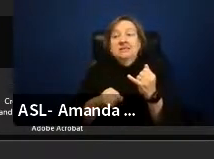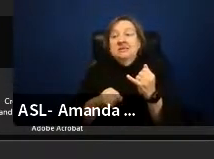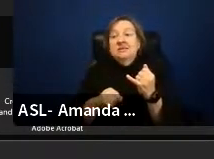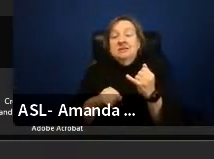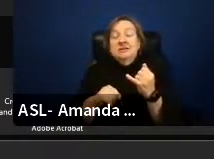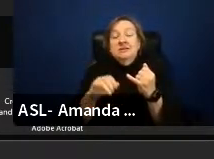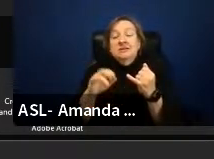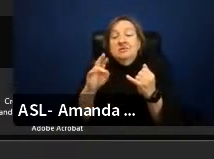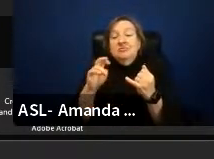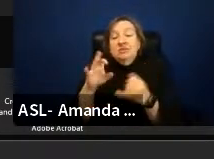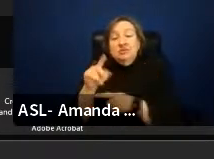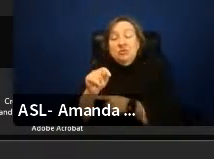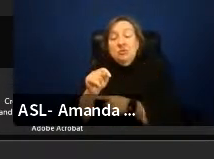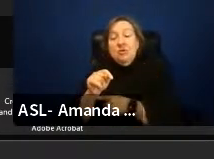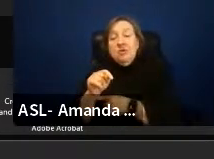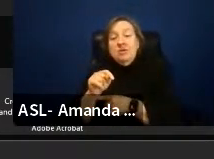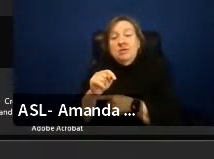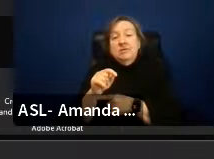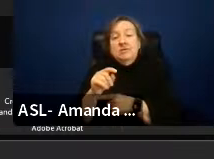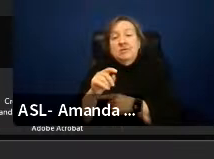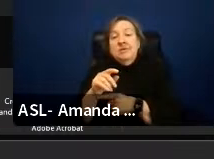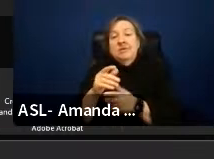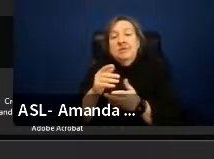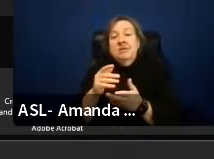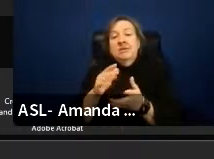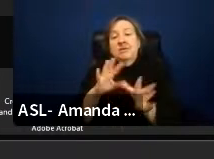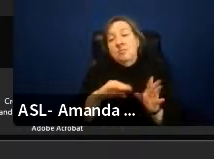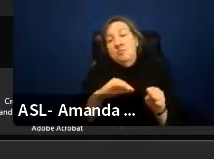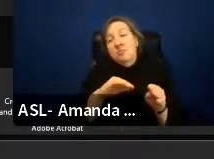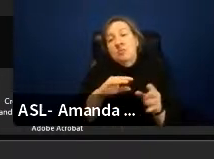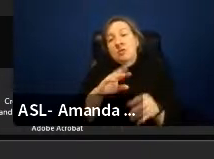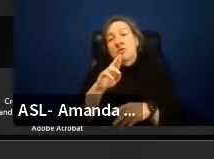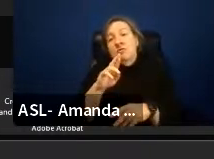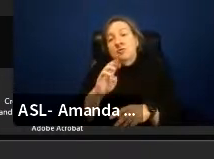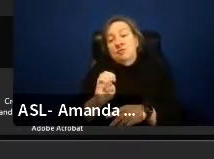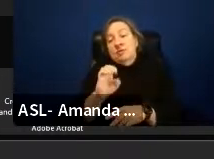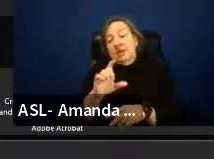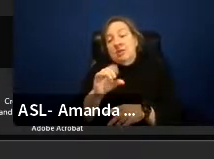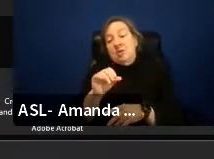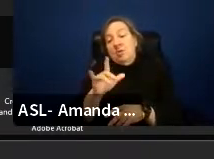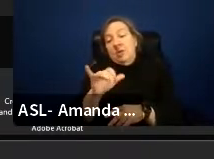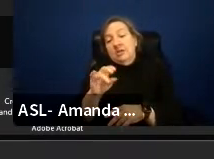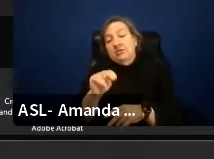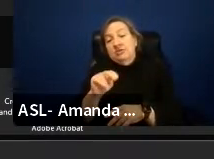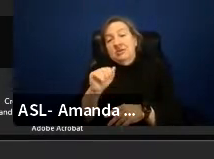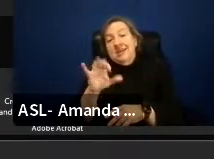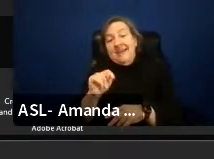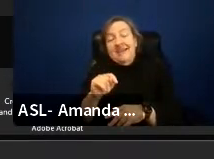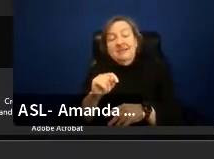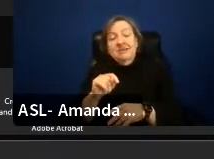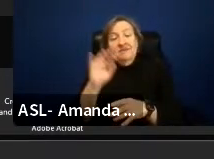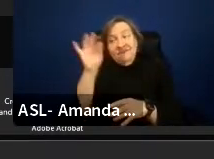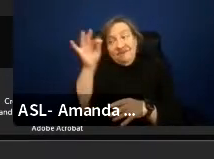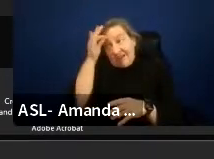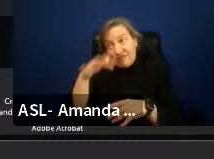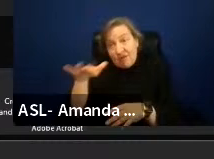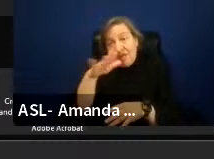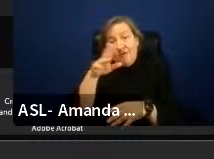the Uniform Relocation Act that is federal across the country that speaks